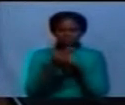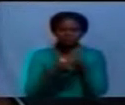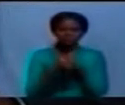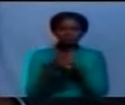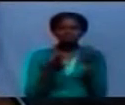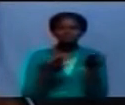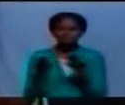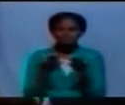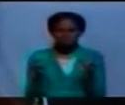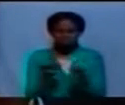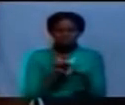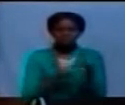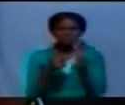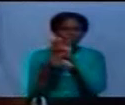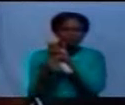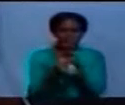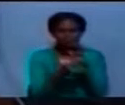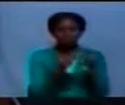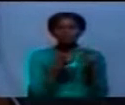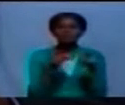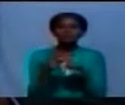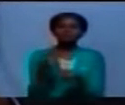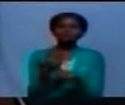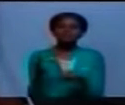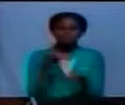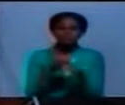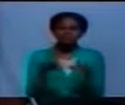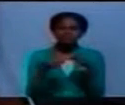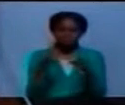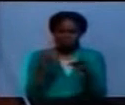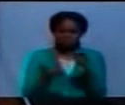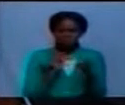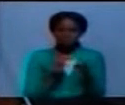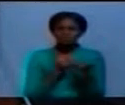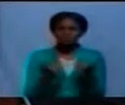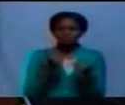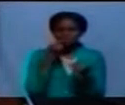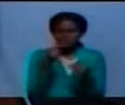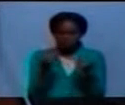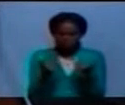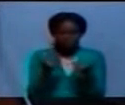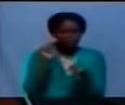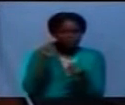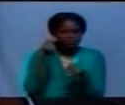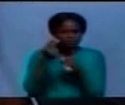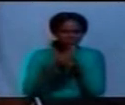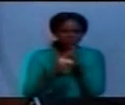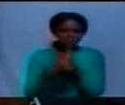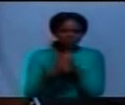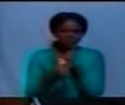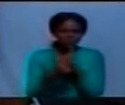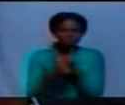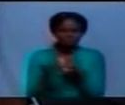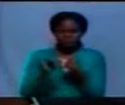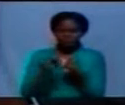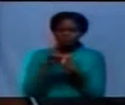services, and to showcase the various products on offer. So what we are saying now is that, first of all, banks are